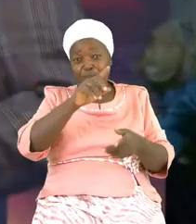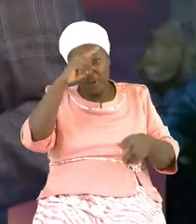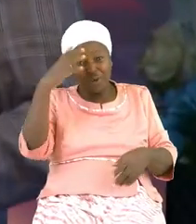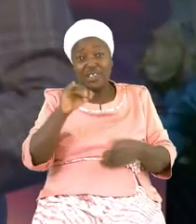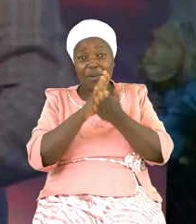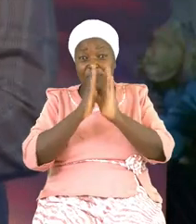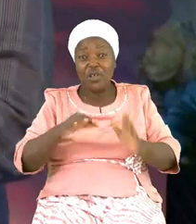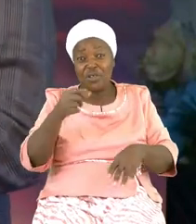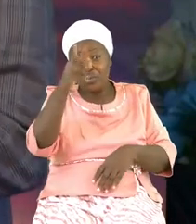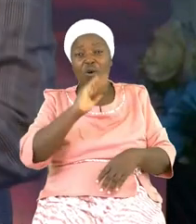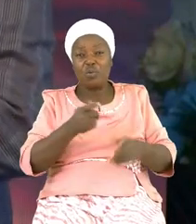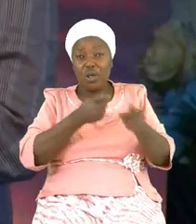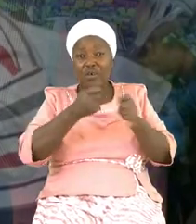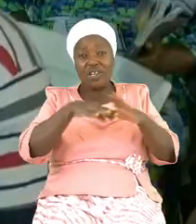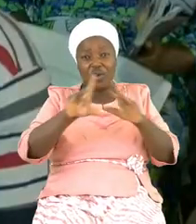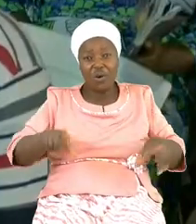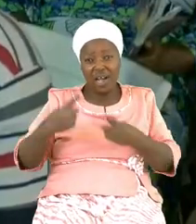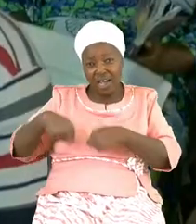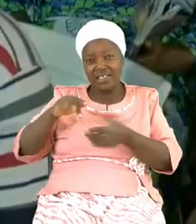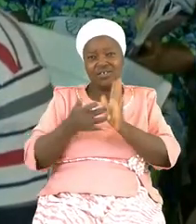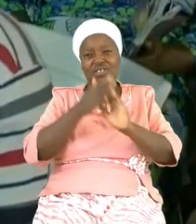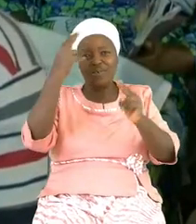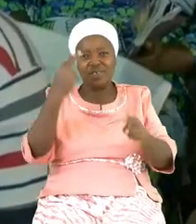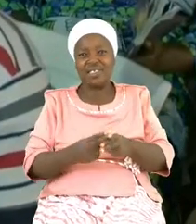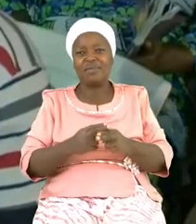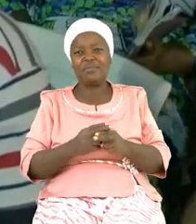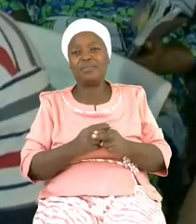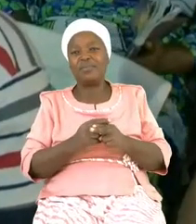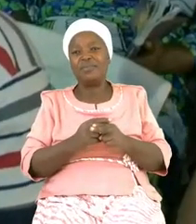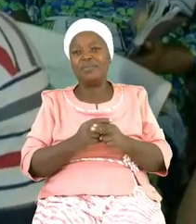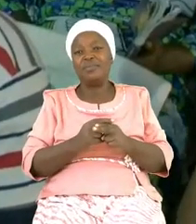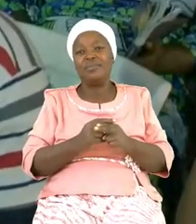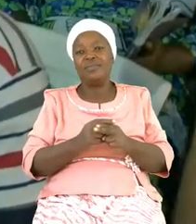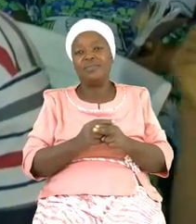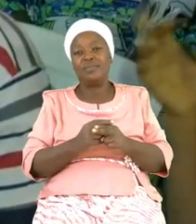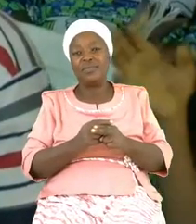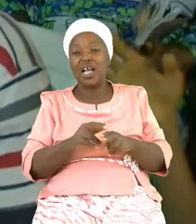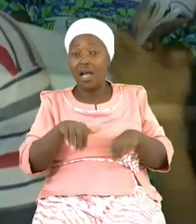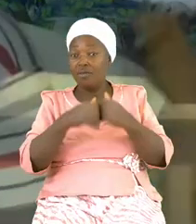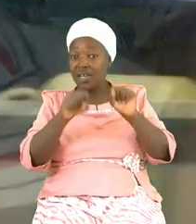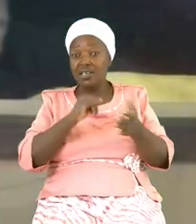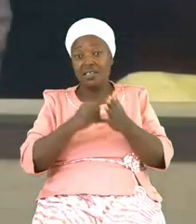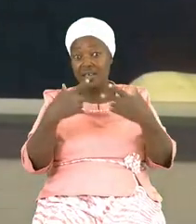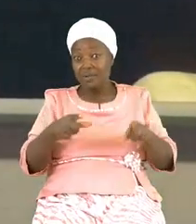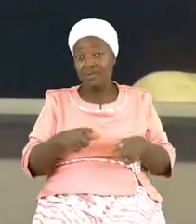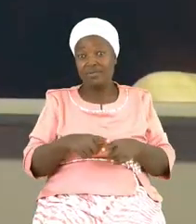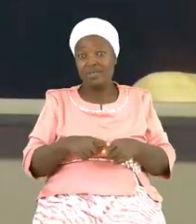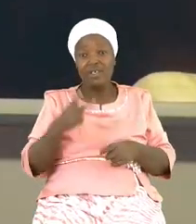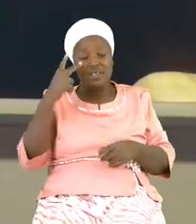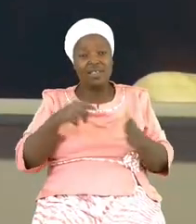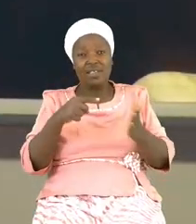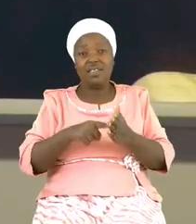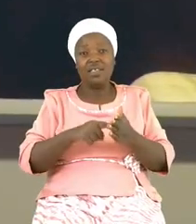reign in your heart in Jesus' name. How will that happen? Look at this. 1 John